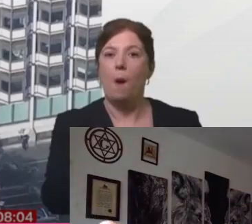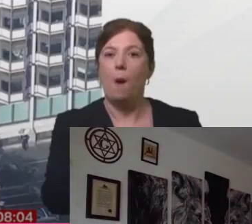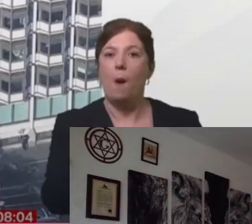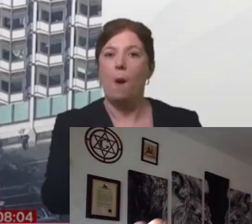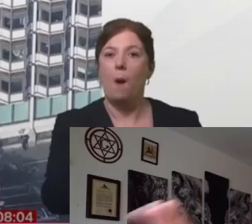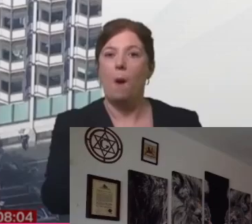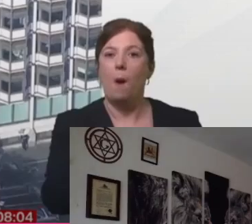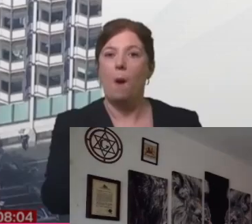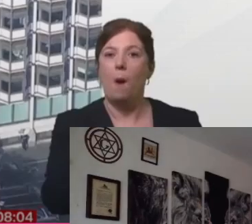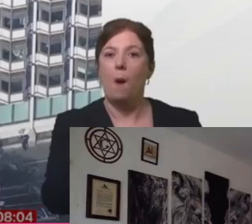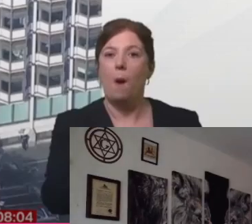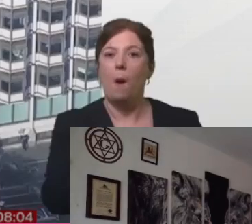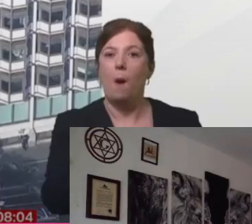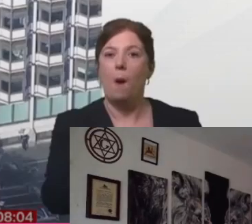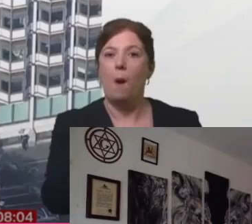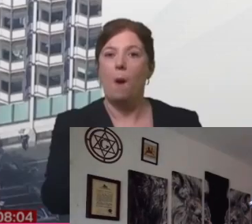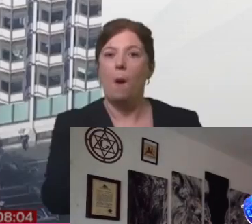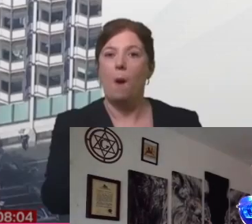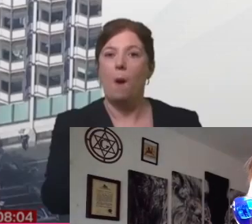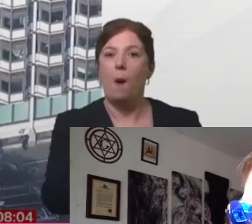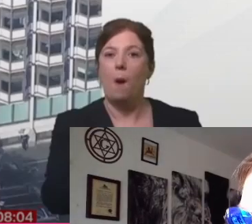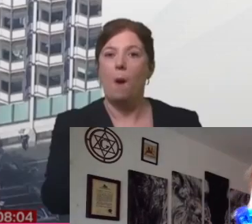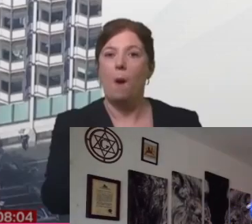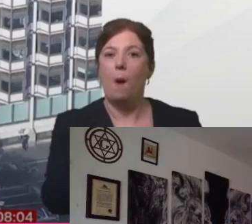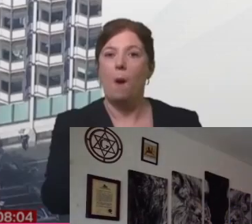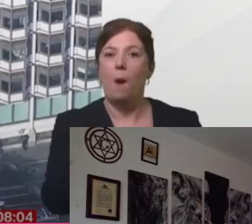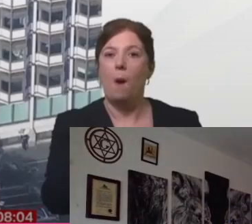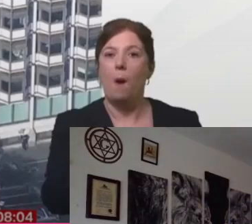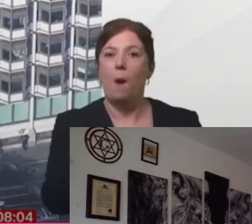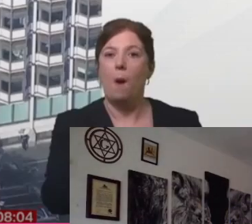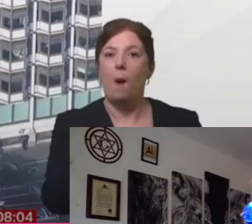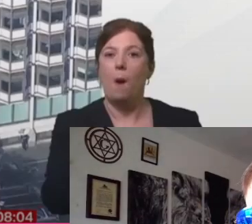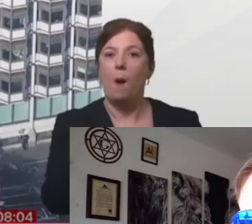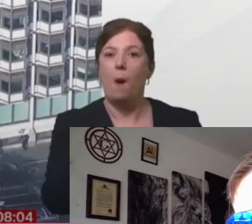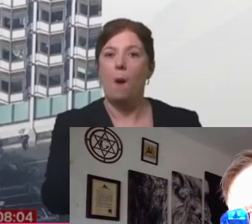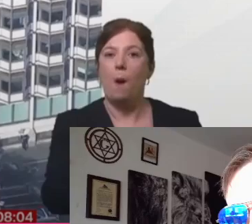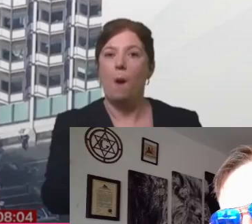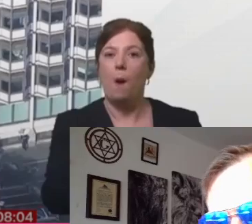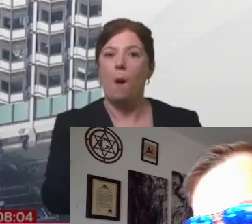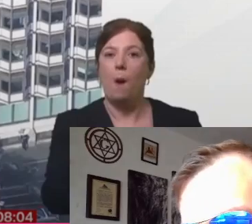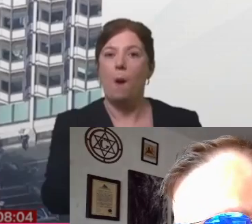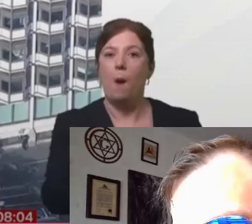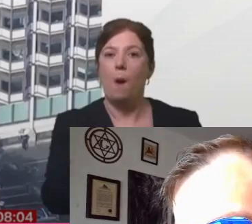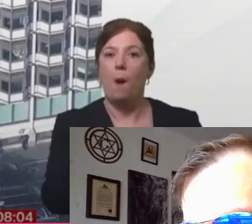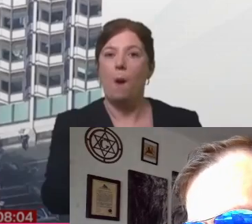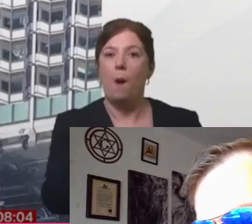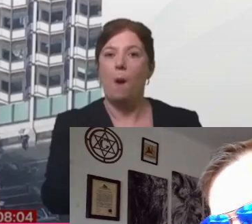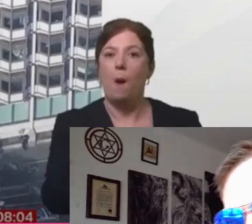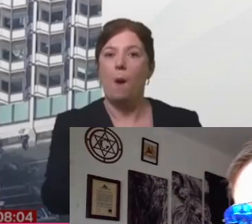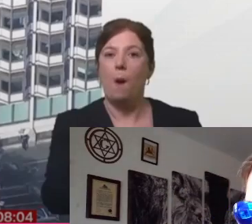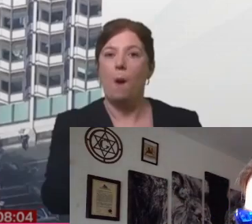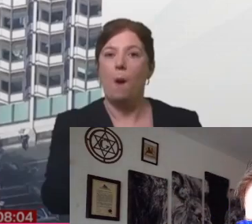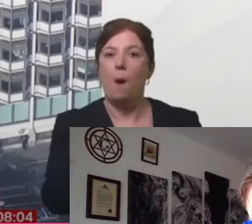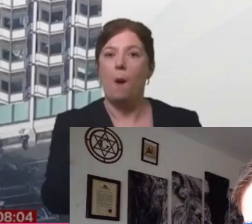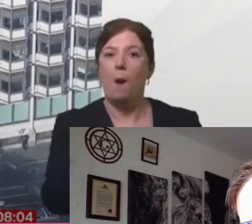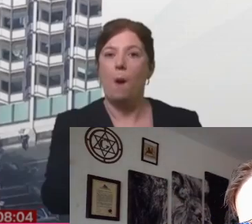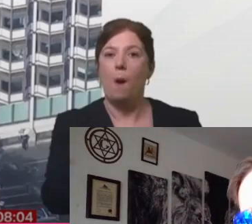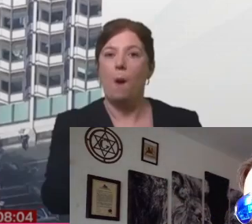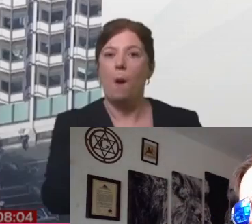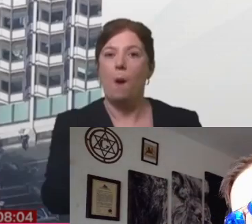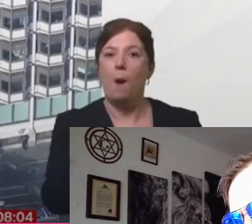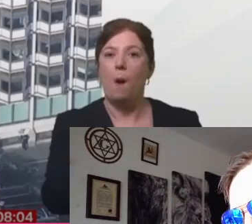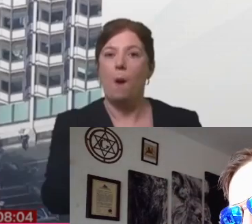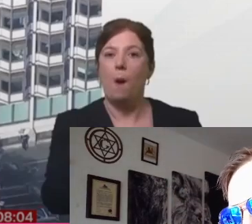might be child abuse, but hear me out, shove them in a room with some crayons and pens and paper, just ask them,